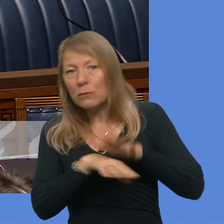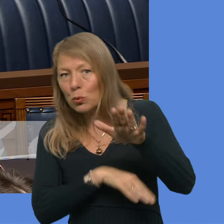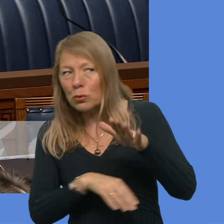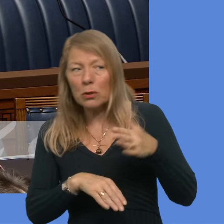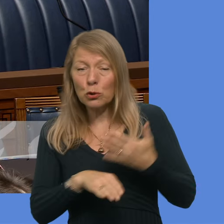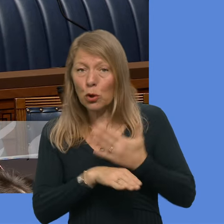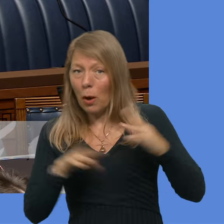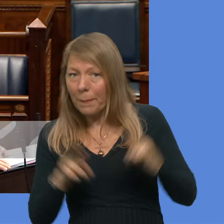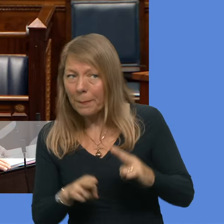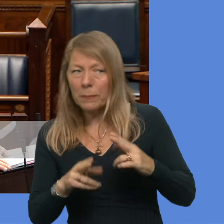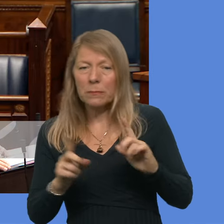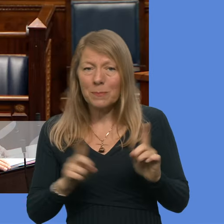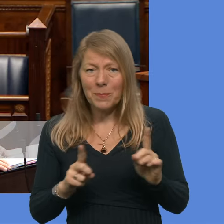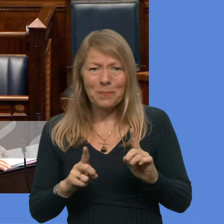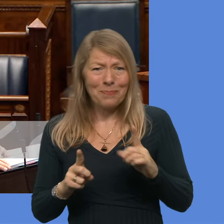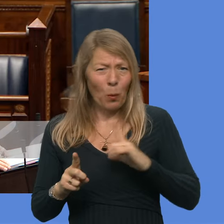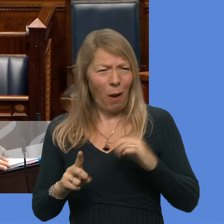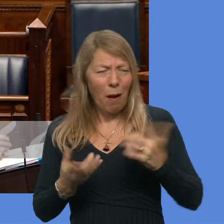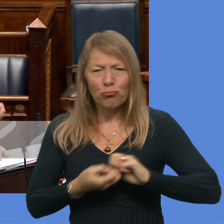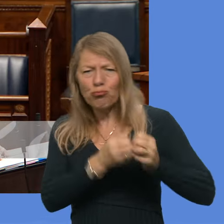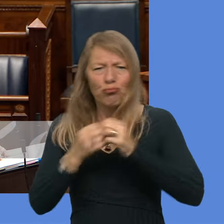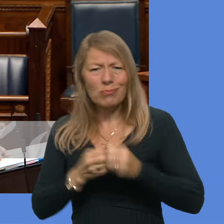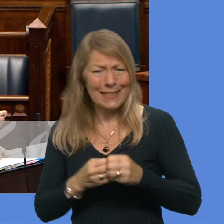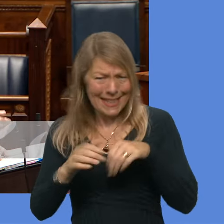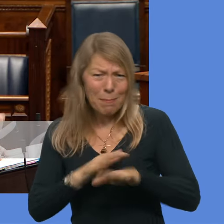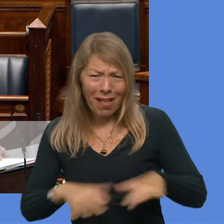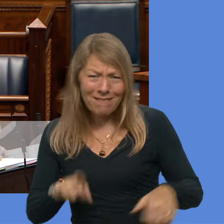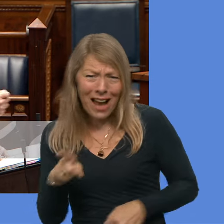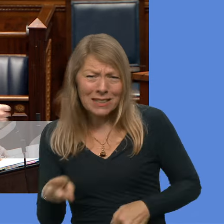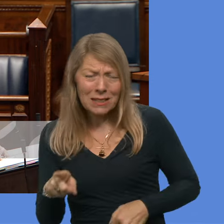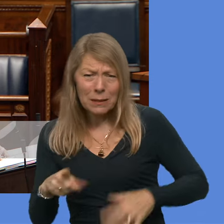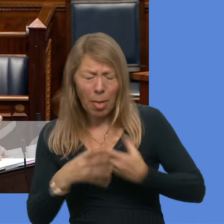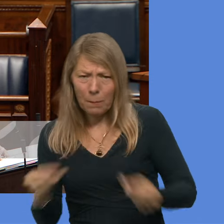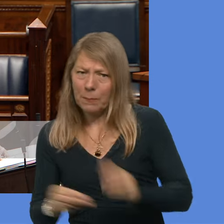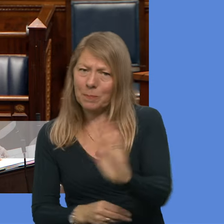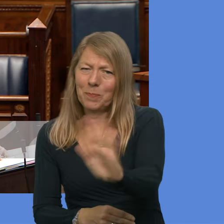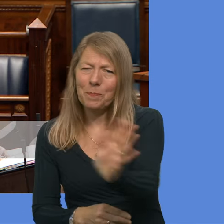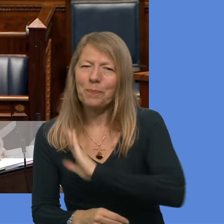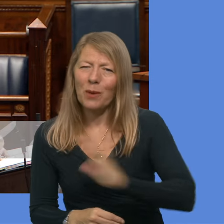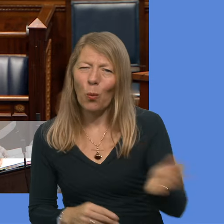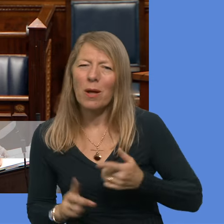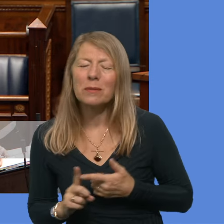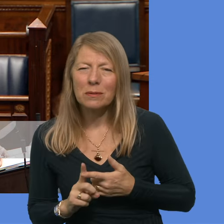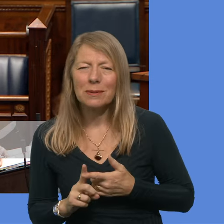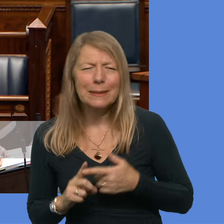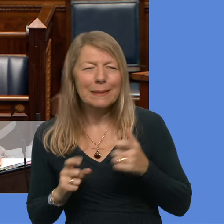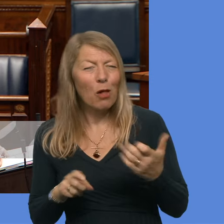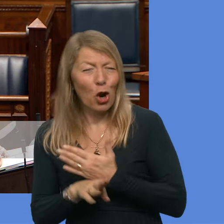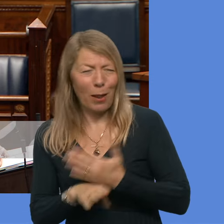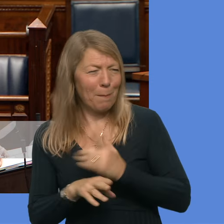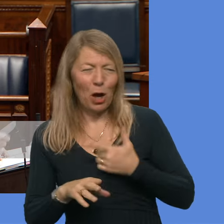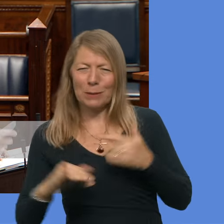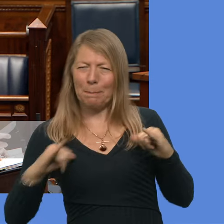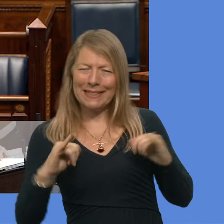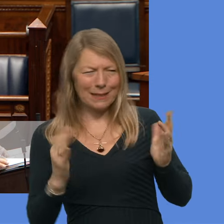manufacturing within Belfast. And so it's probably early days to decide who we need to speak to just yet, but when we do get a sense of what's